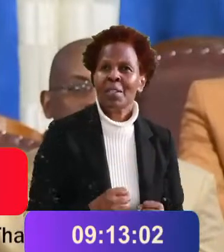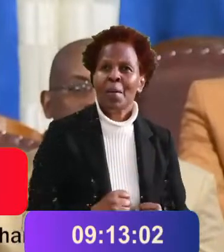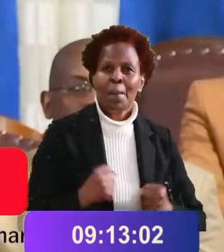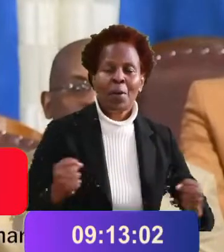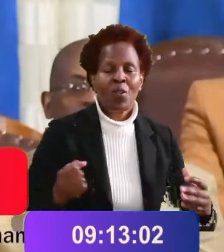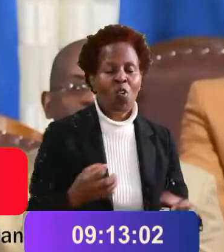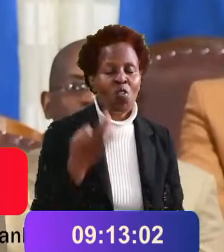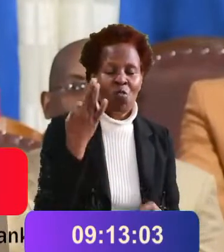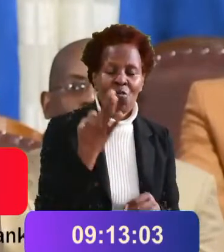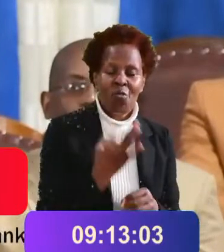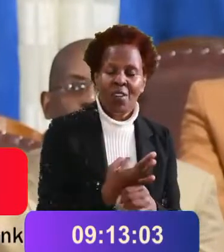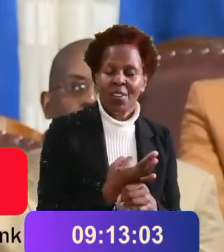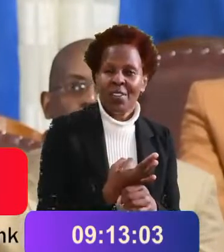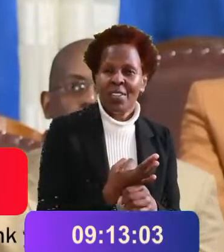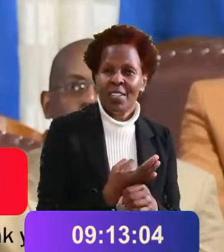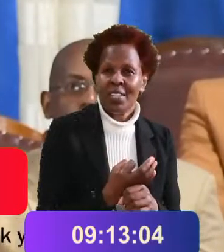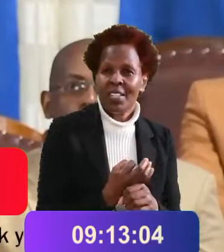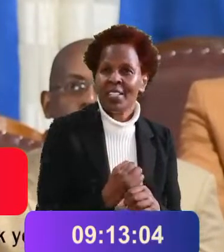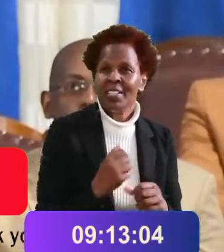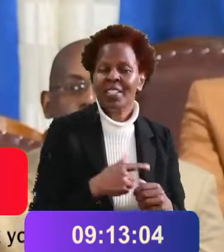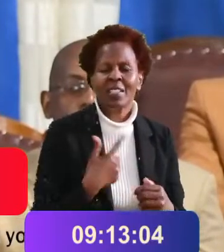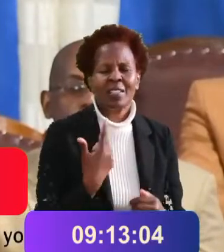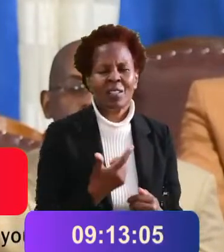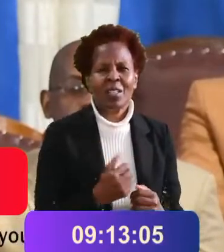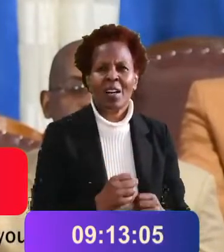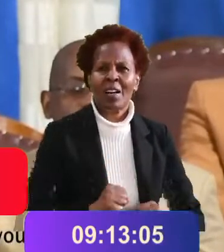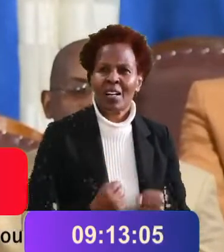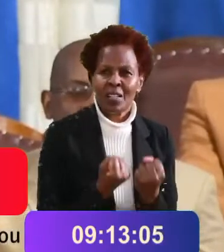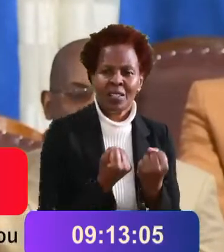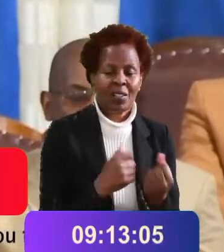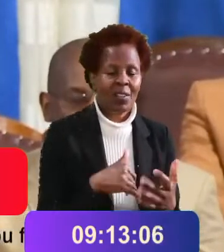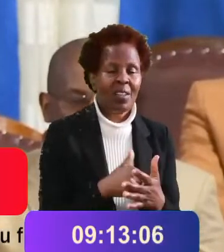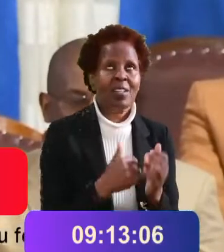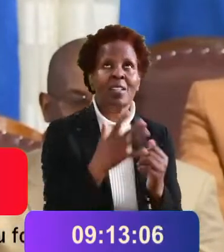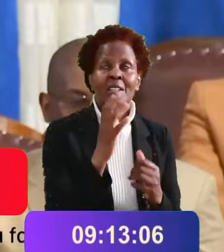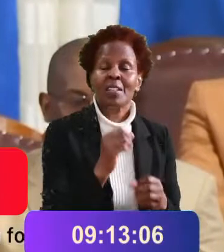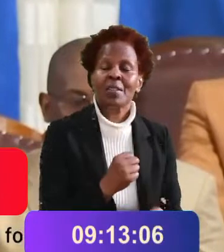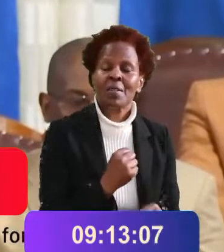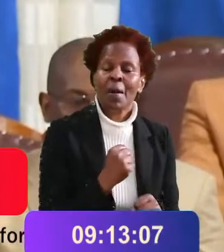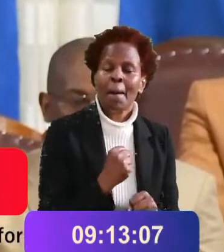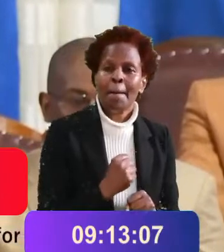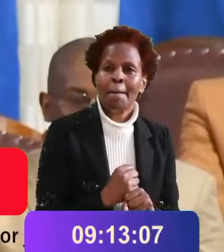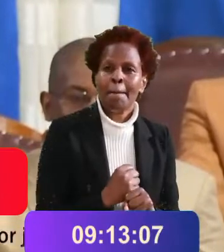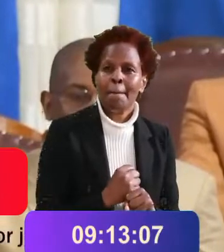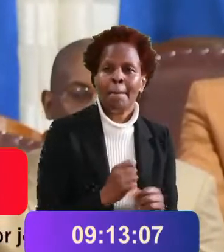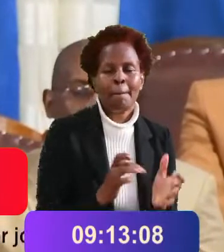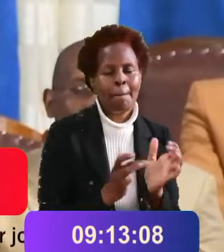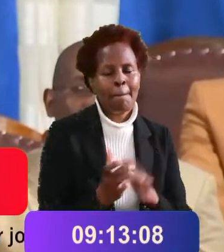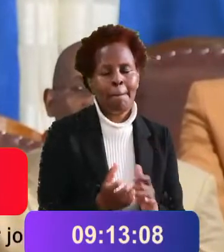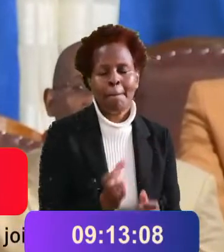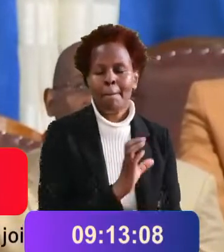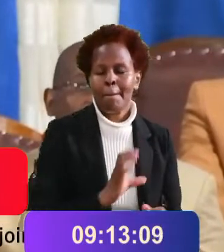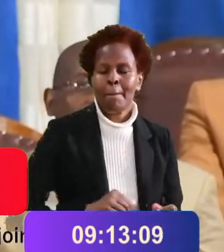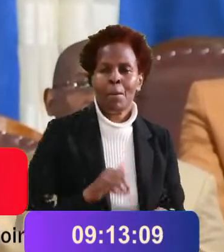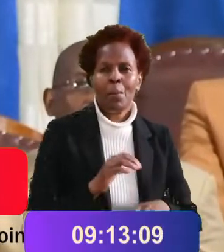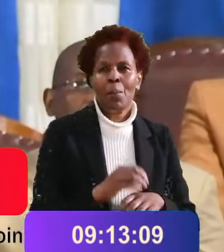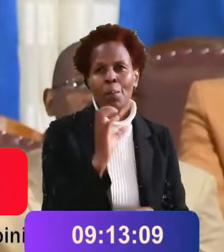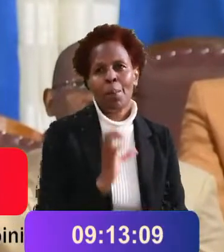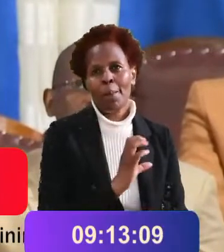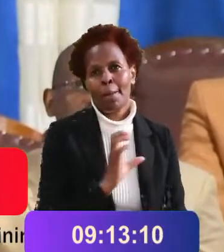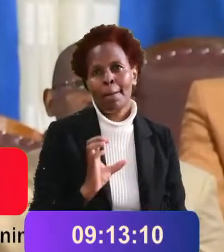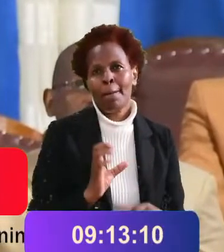faith protest some of the actions that God allows. Jesus himself at the cross,